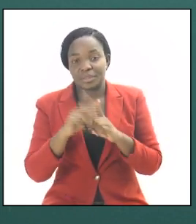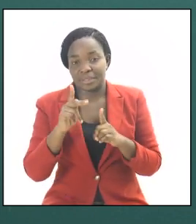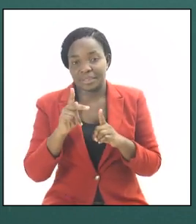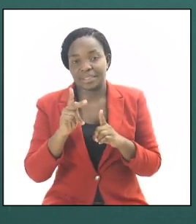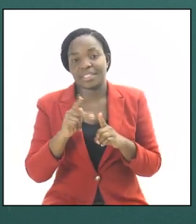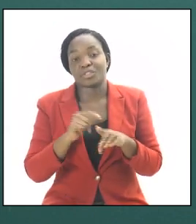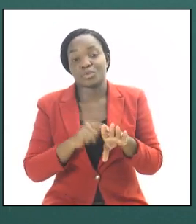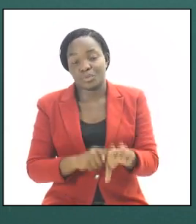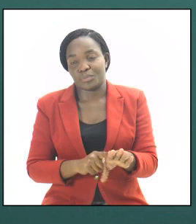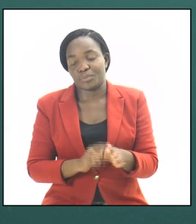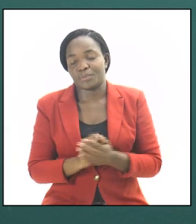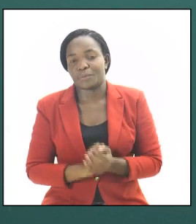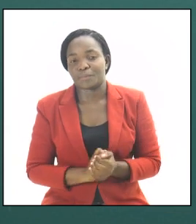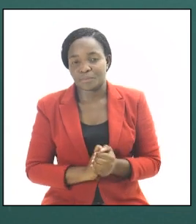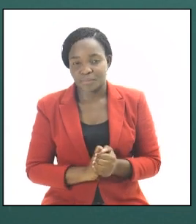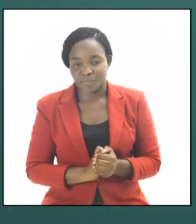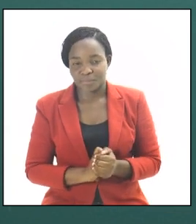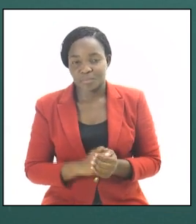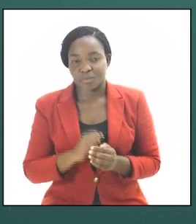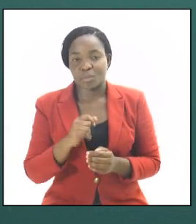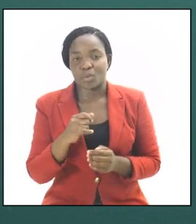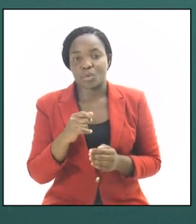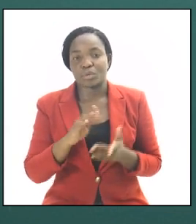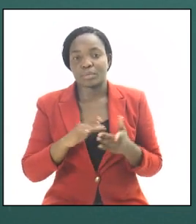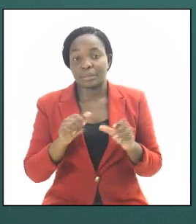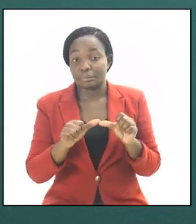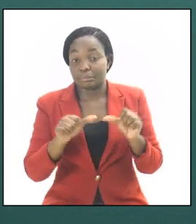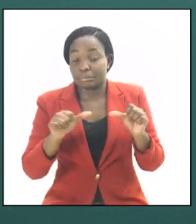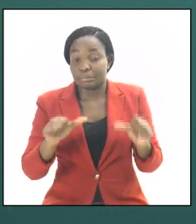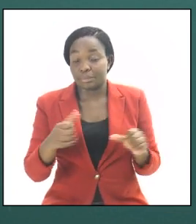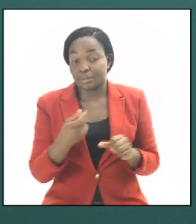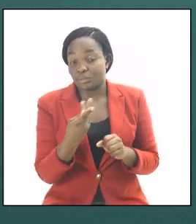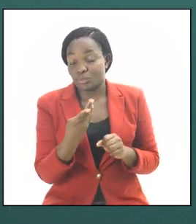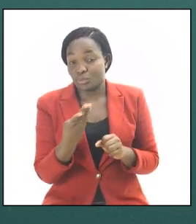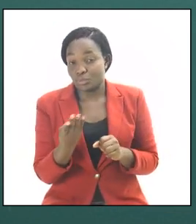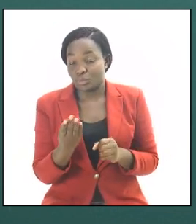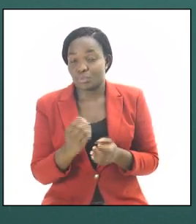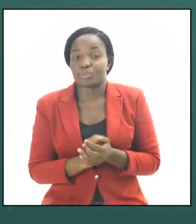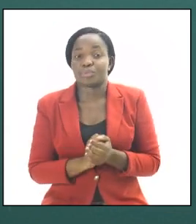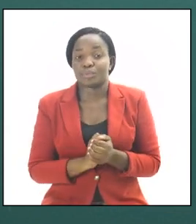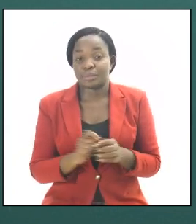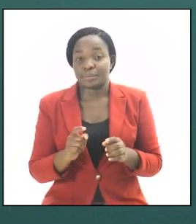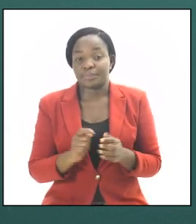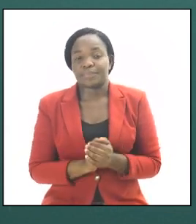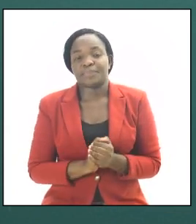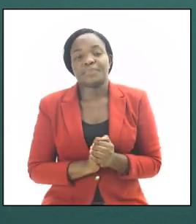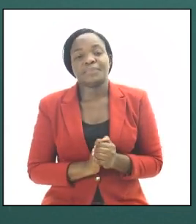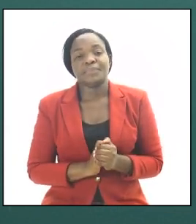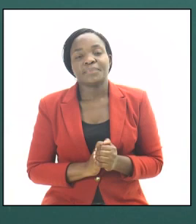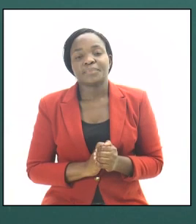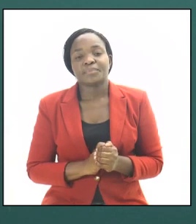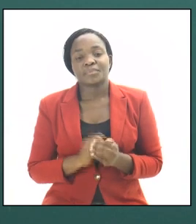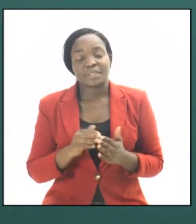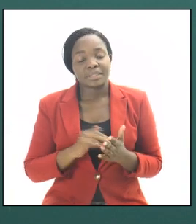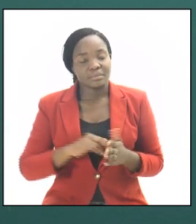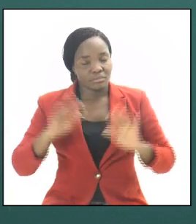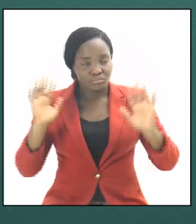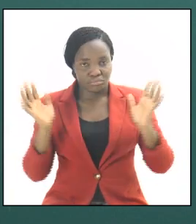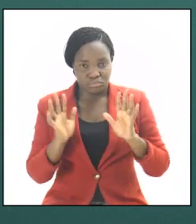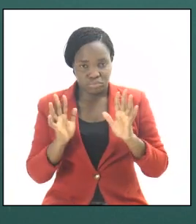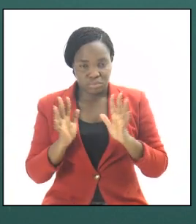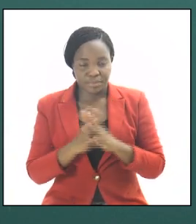a fraction with a over b, where a and b are integers. Pi is an